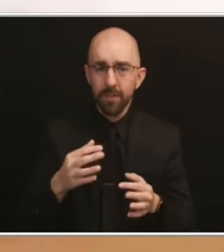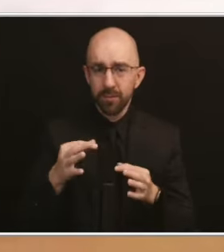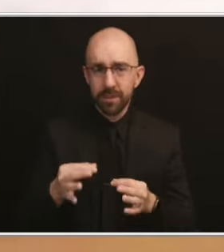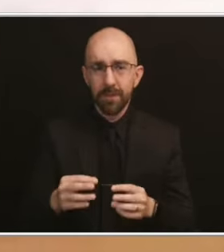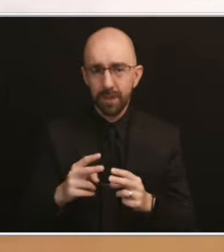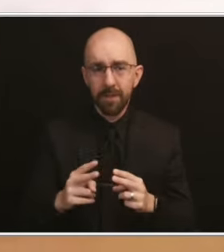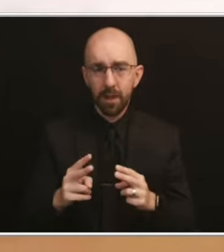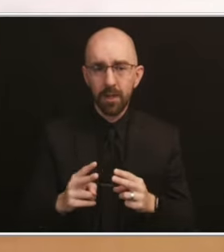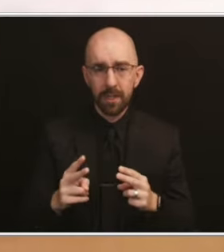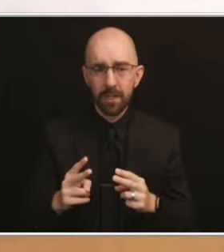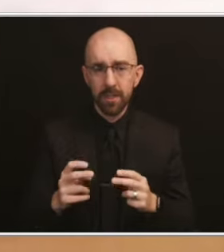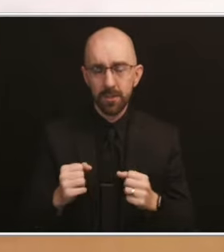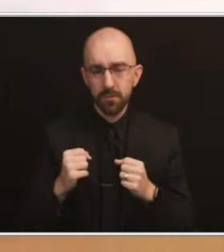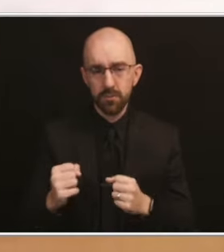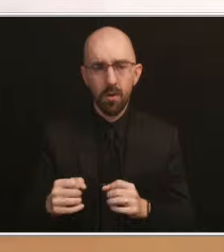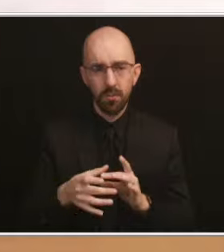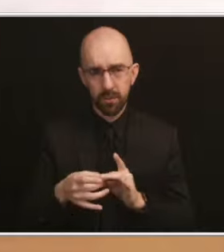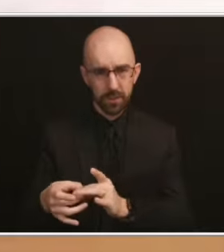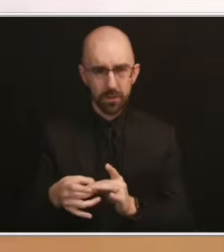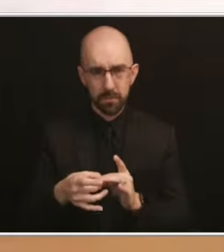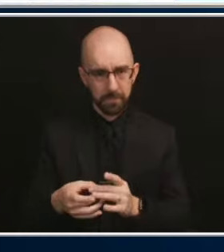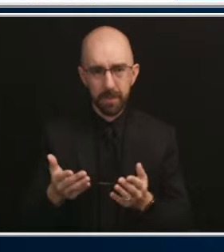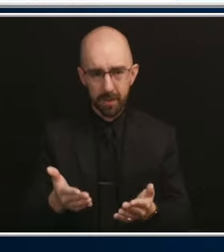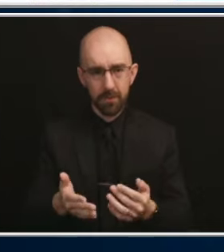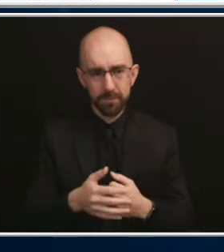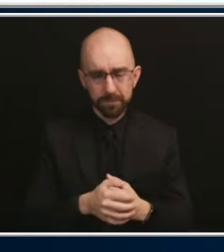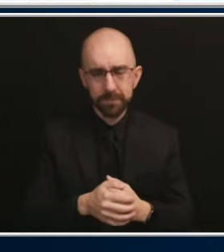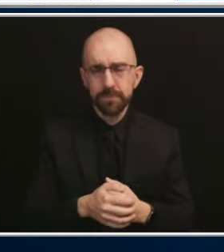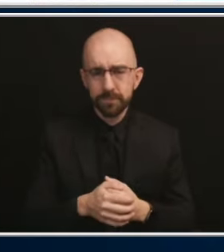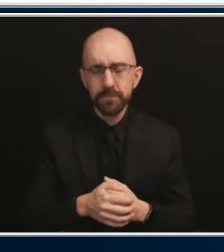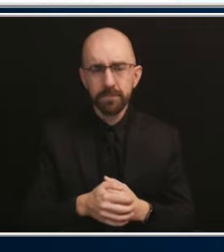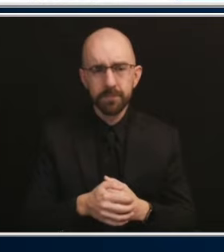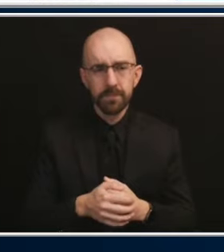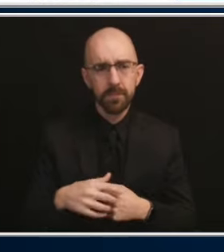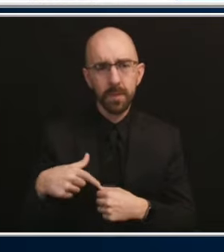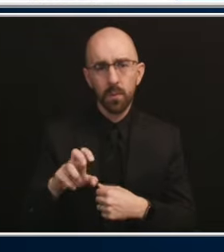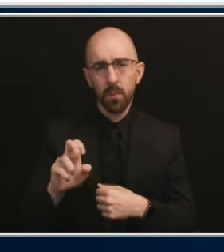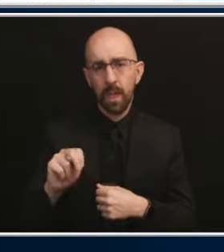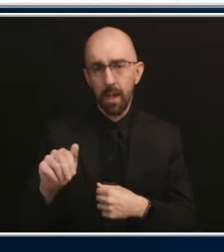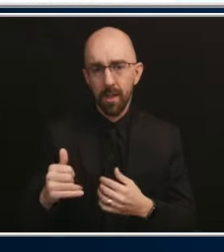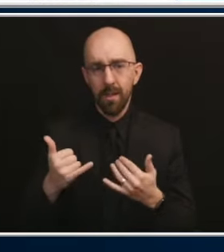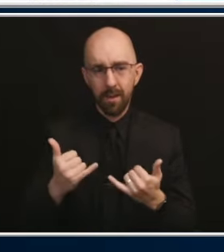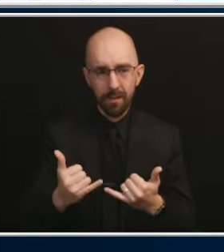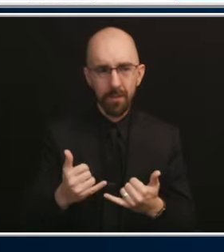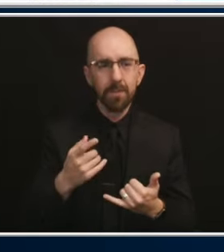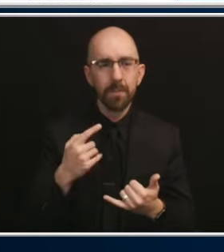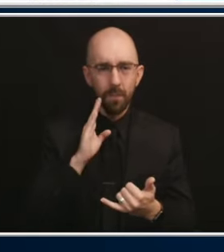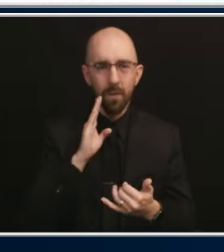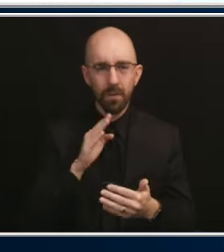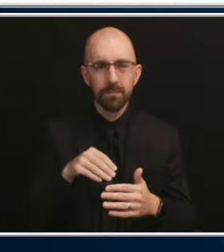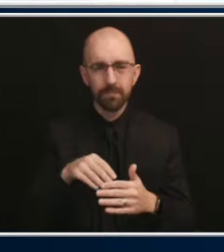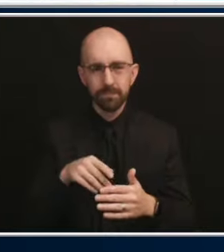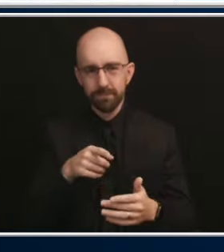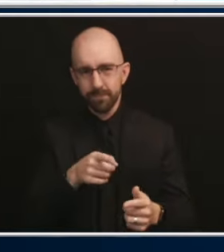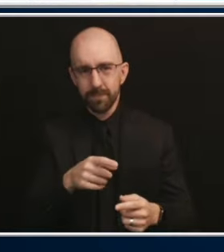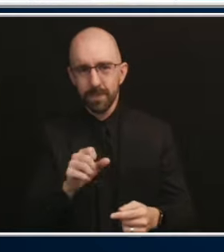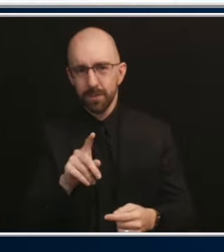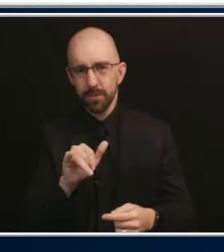very, very strong relationship here. Queen, now I know we're going to get to our studio here for questions in just a second,